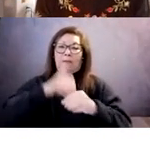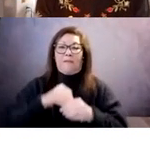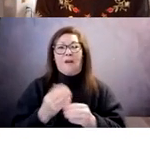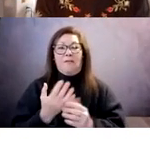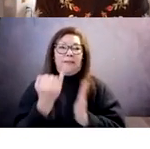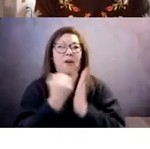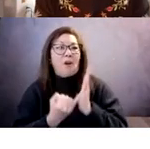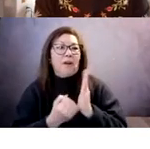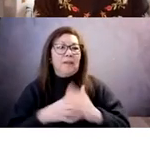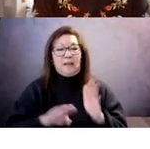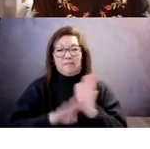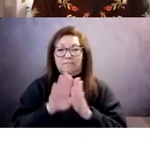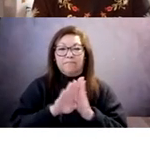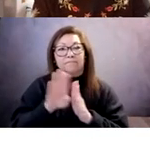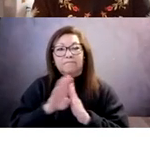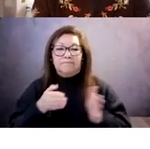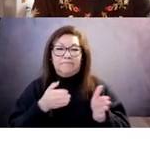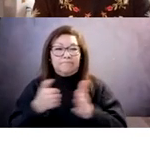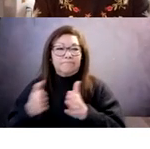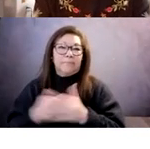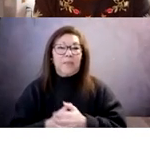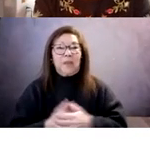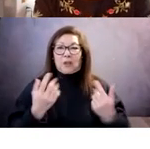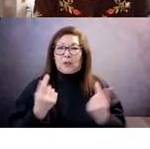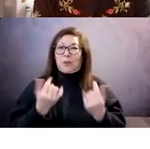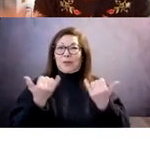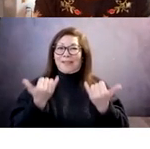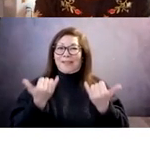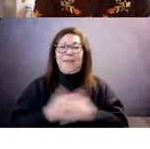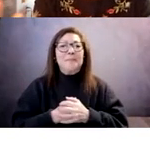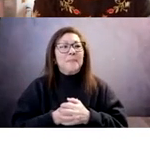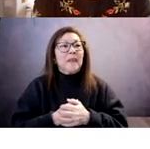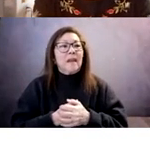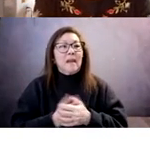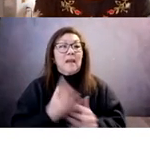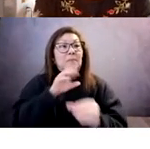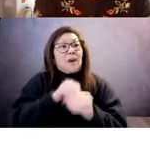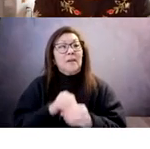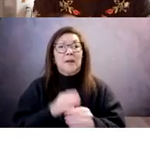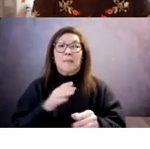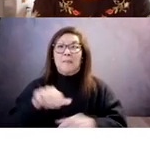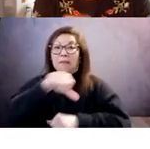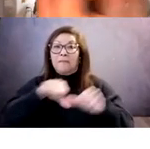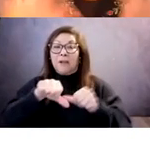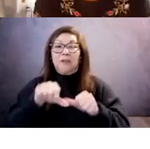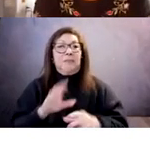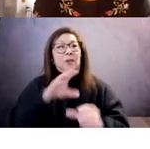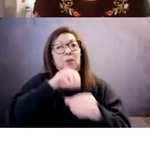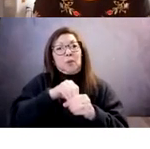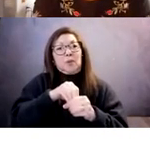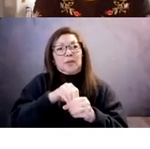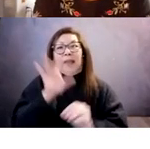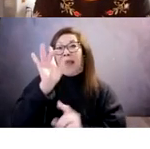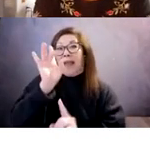help build those pathways. So that's what we're doing here. And as part of that, the fellowship includes, it's an